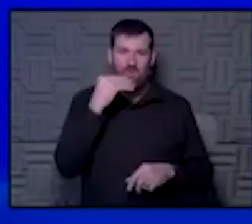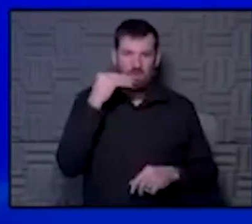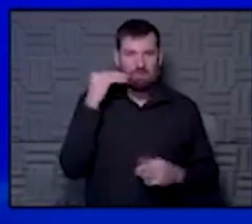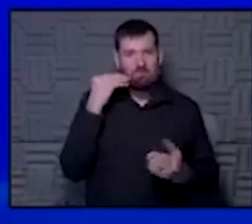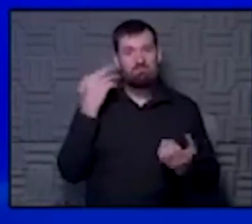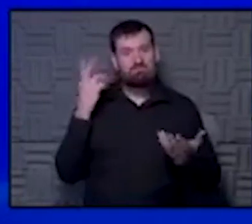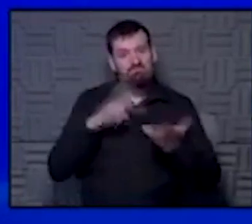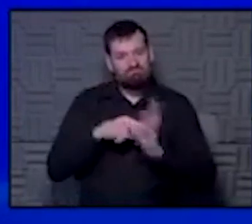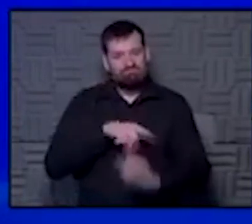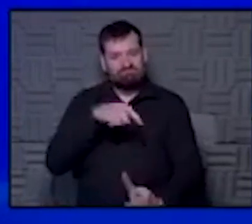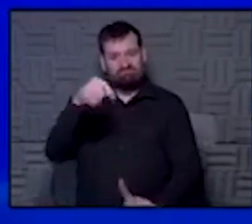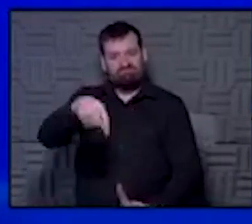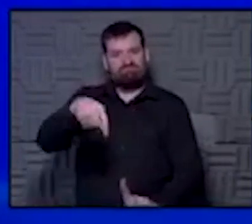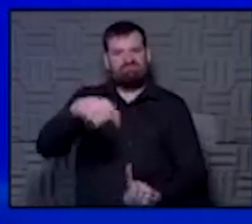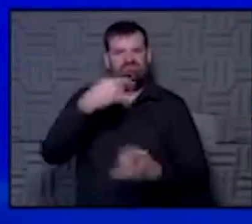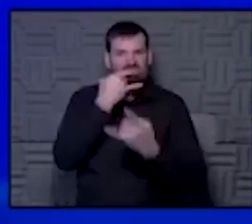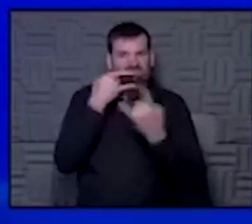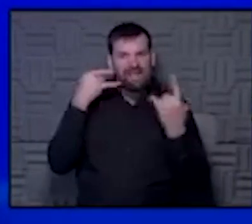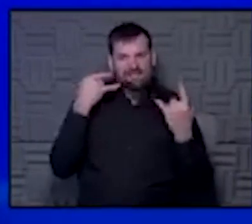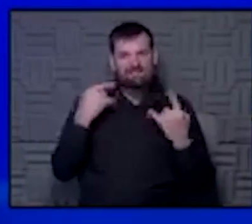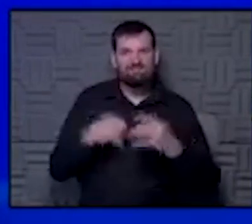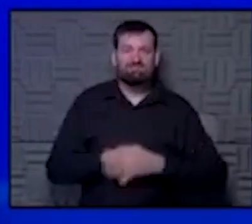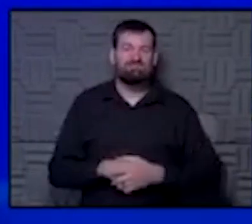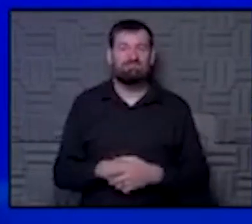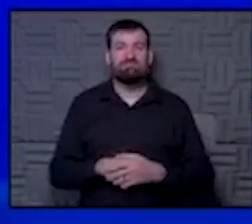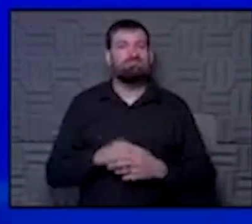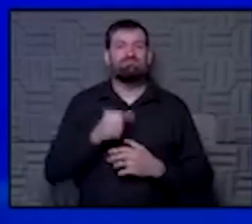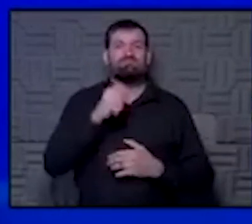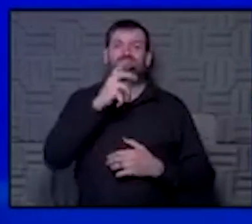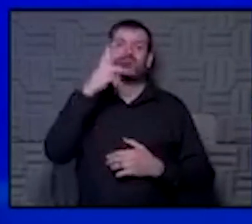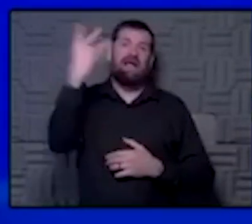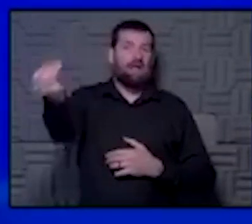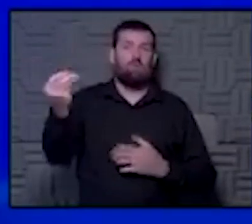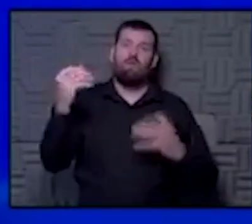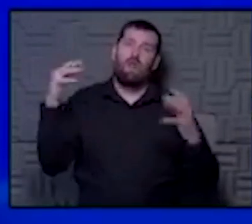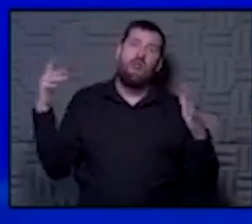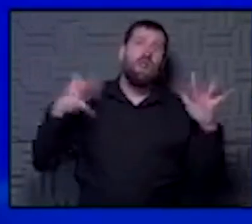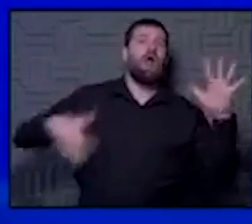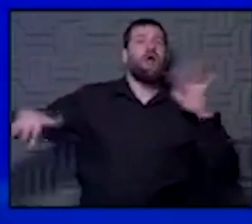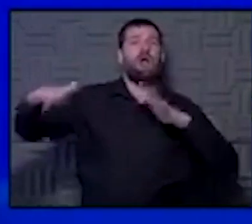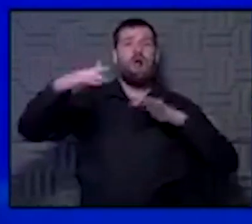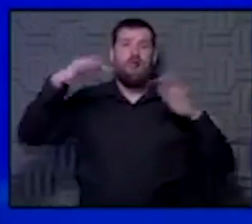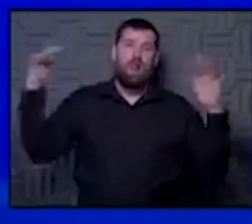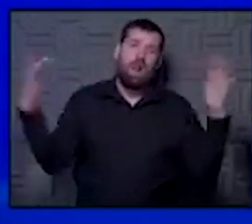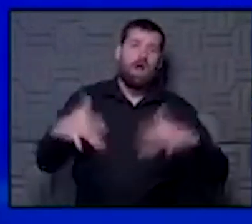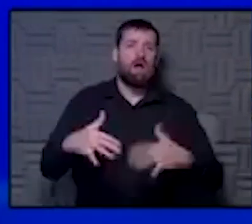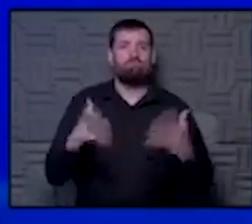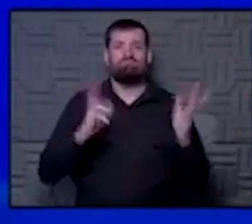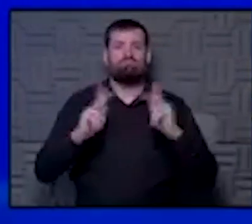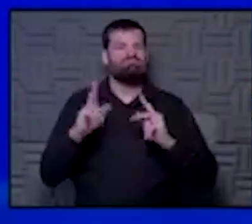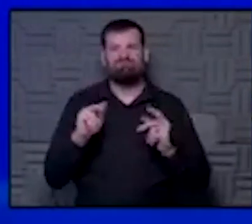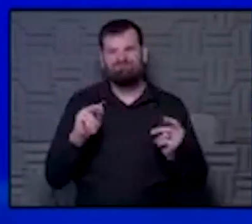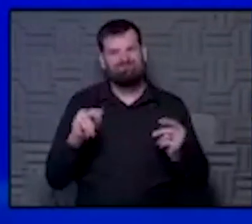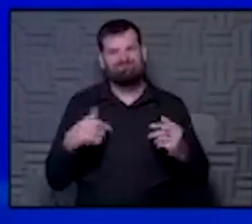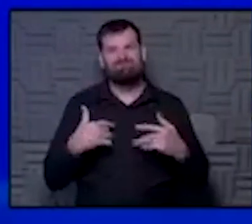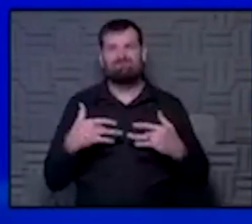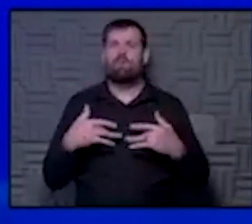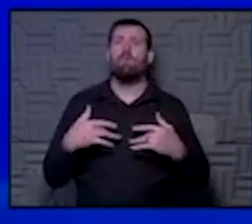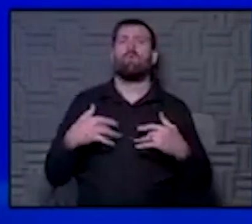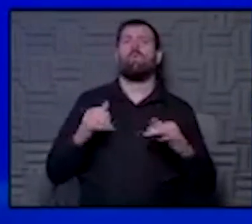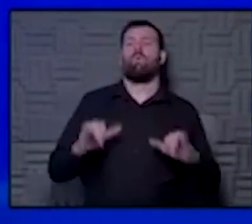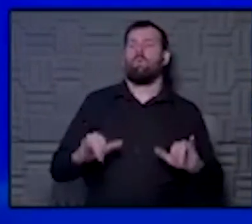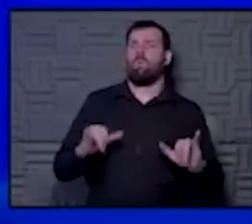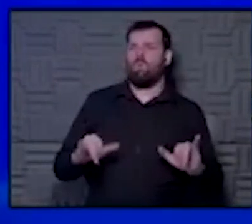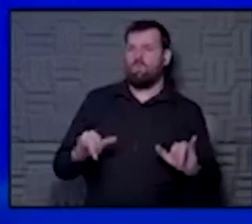That's really the answer. Wear a mask. Don't go out into large gatherings. And even though it is so tempting to think,